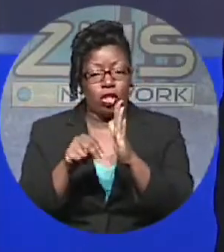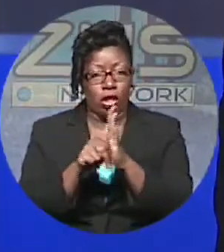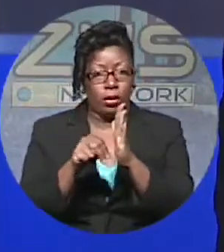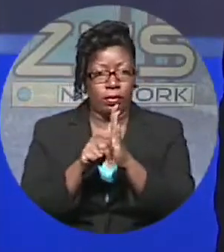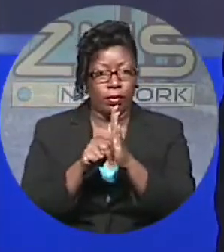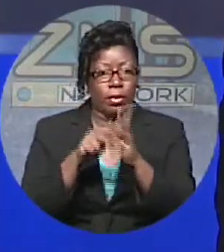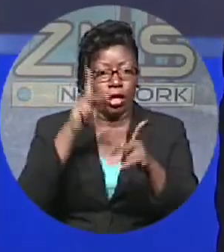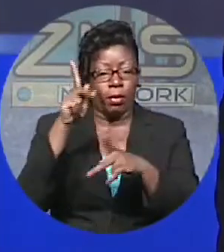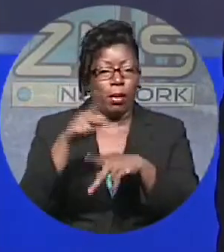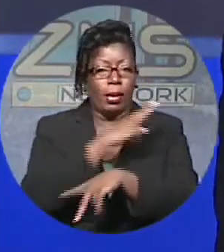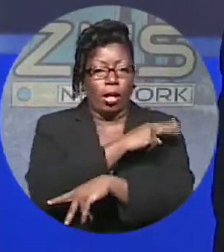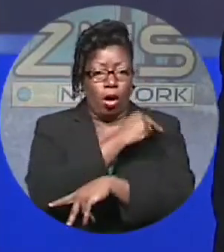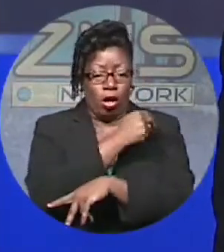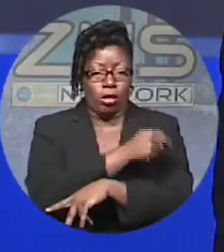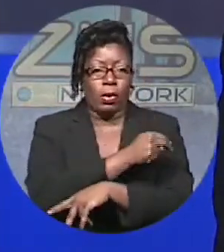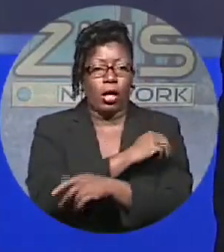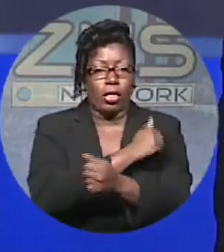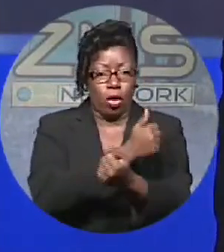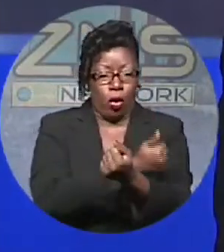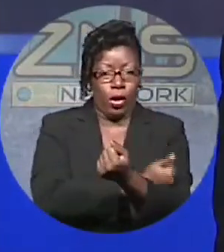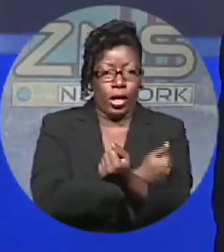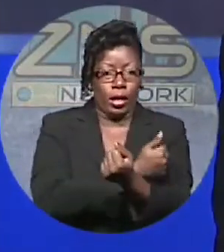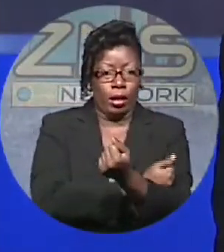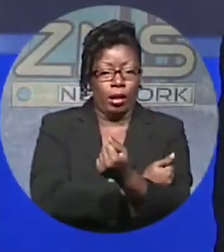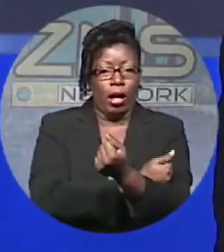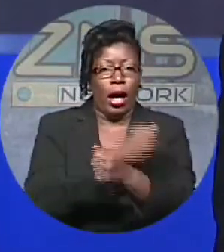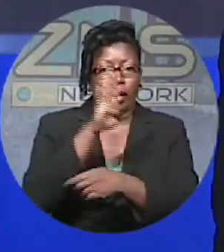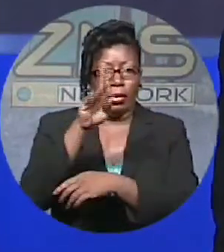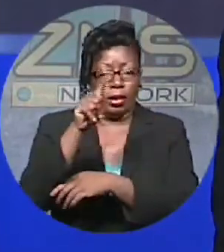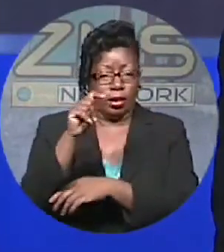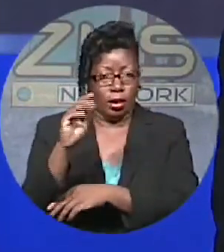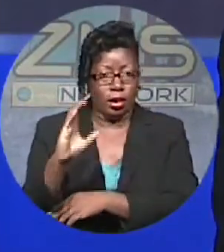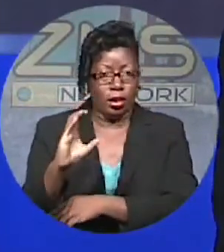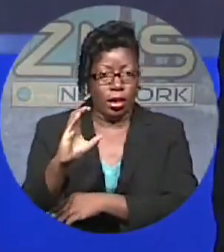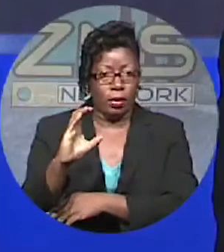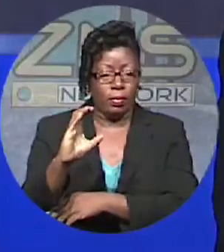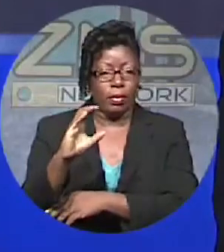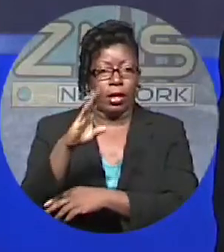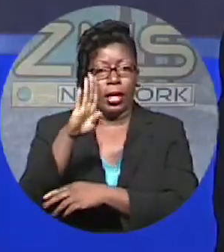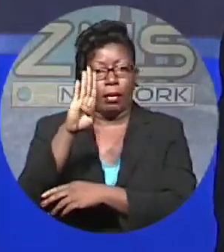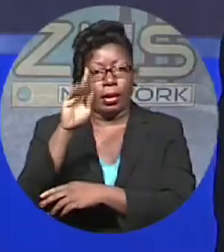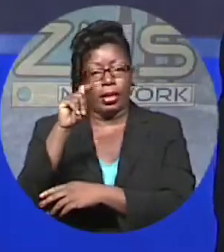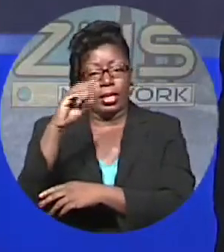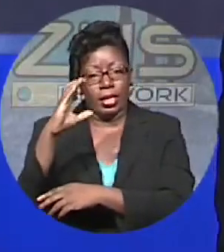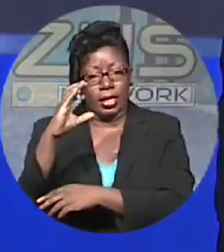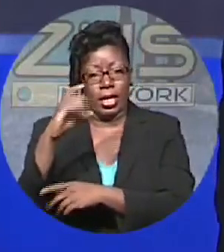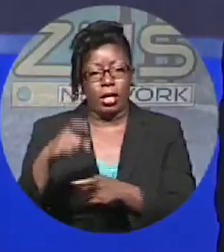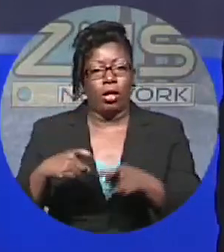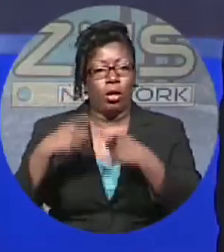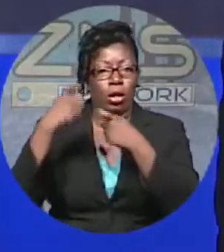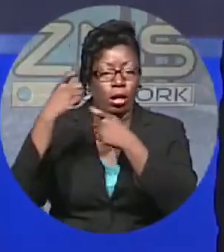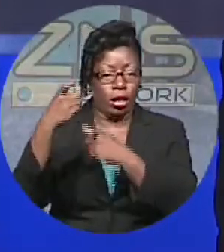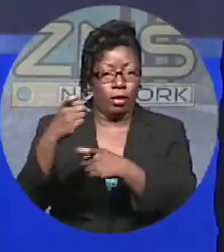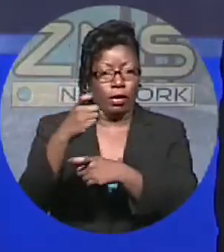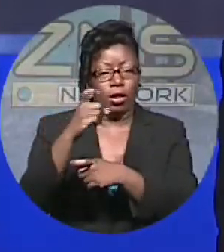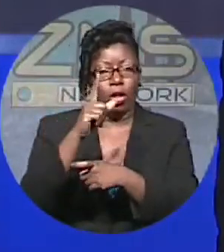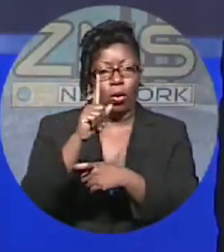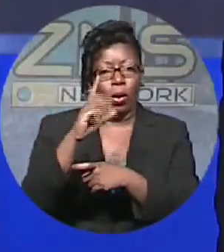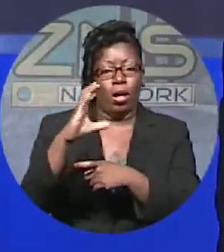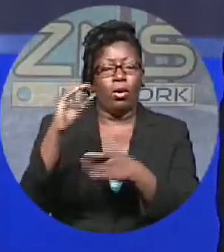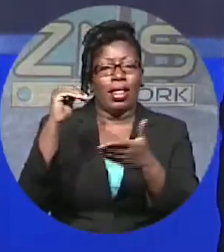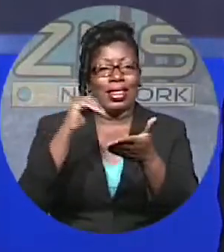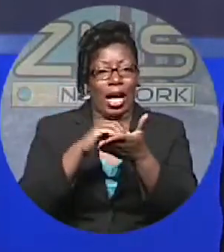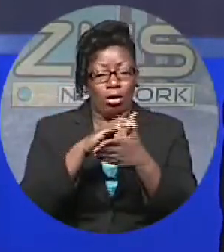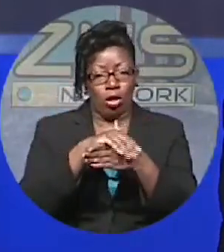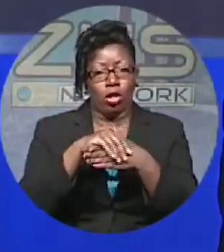the University of the West Indies, and the Bahamas Telecommunications Company. In fact, BTC pledged $100,000 for the opening of the new